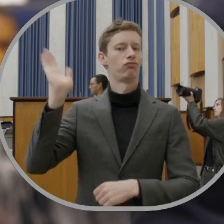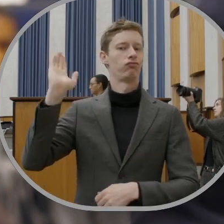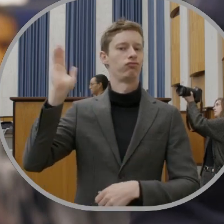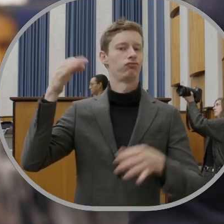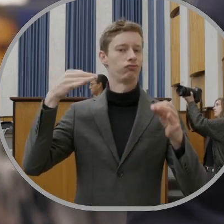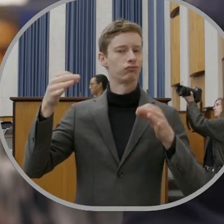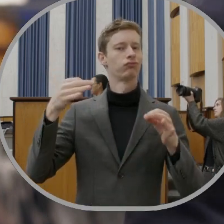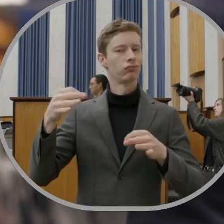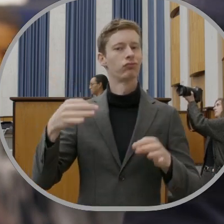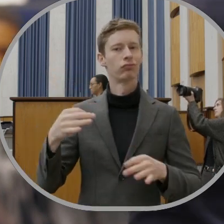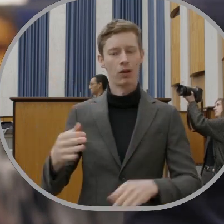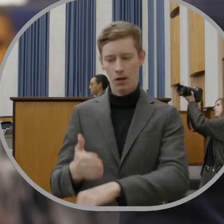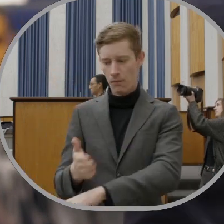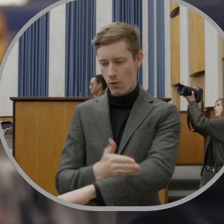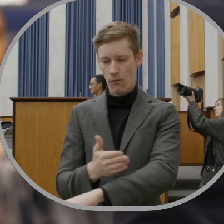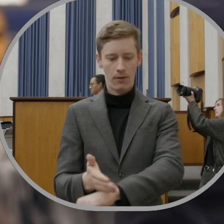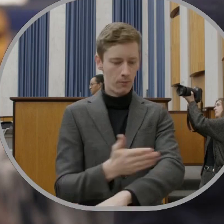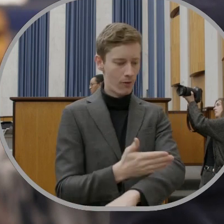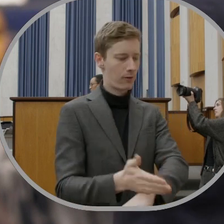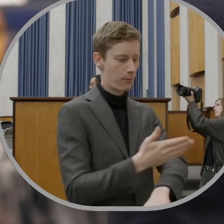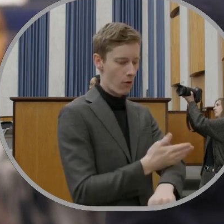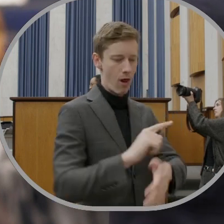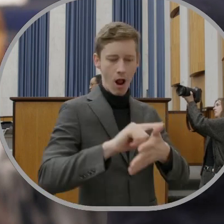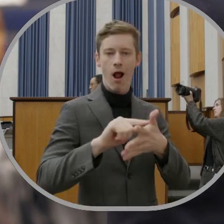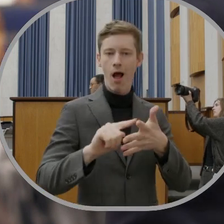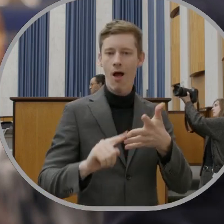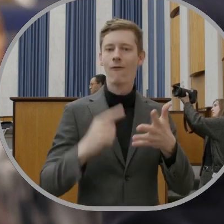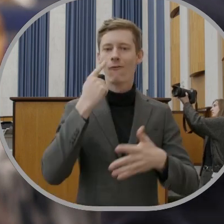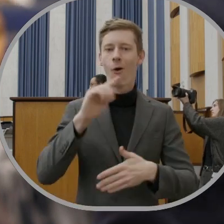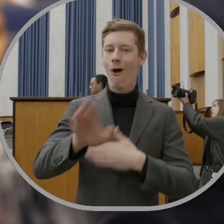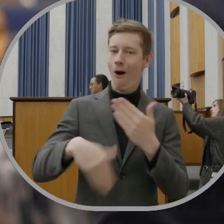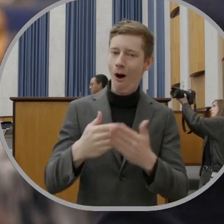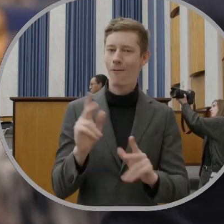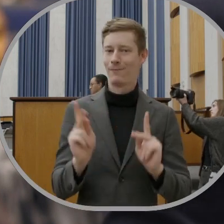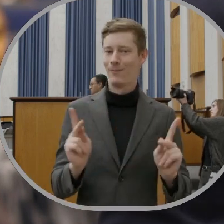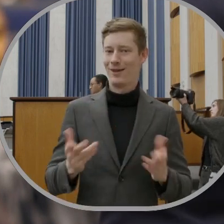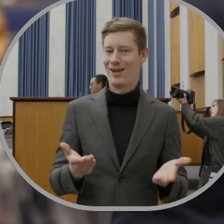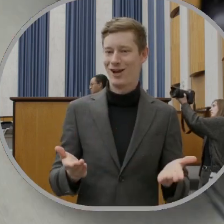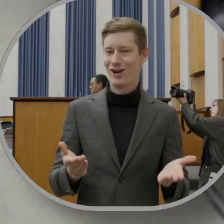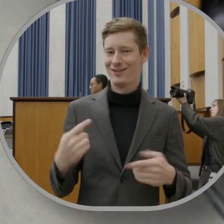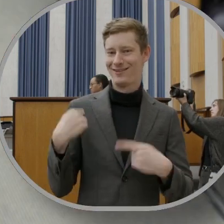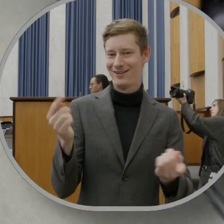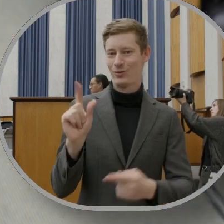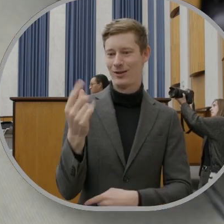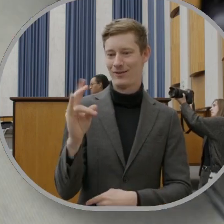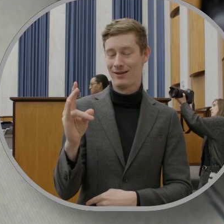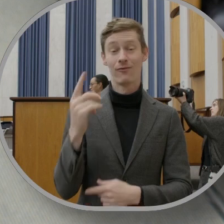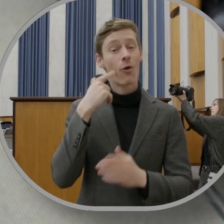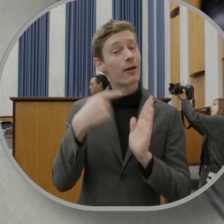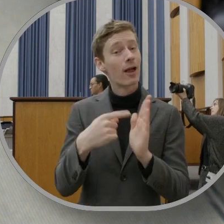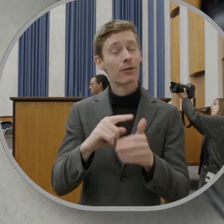life for all Richmonders since 2017. Highlights like a 22% reduction